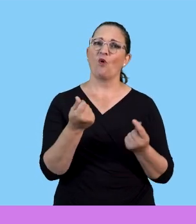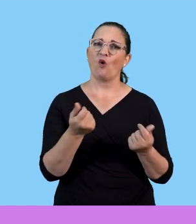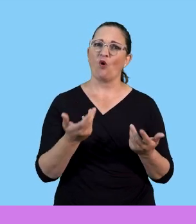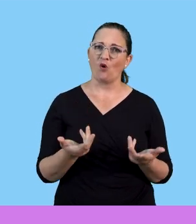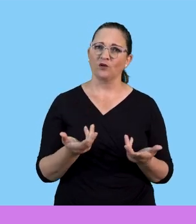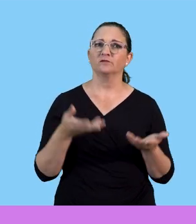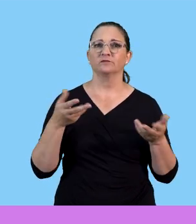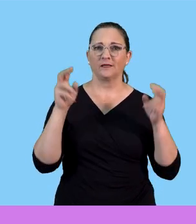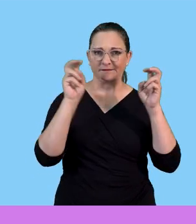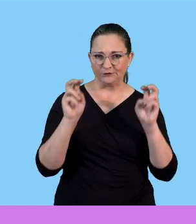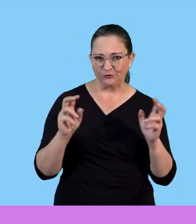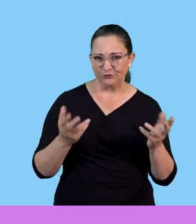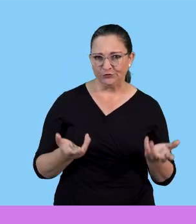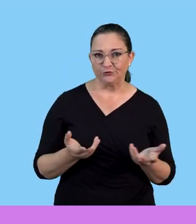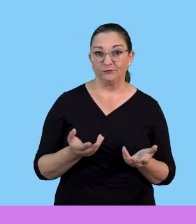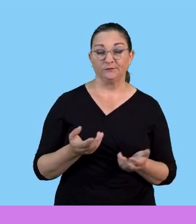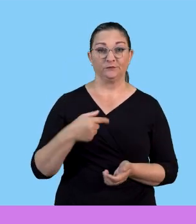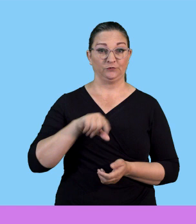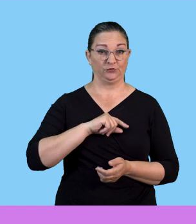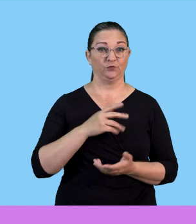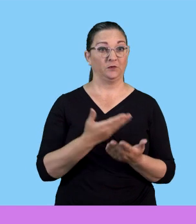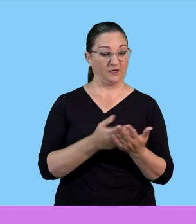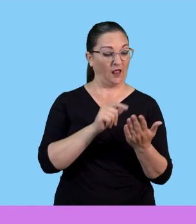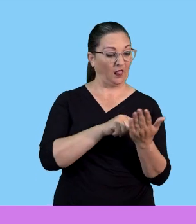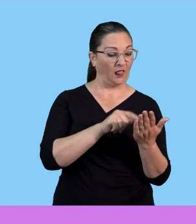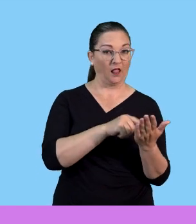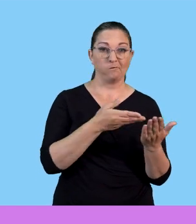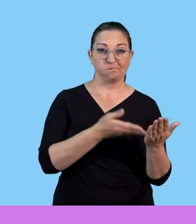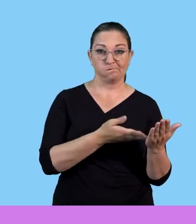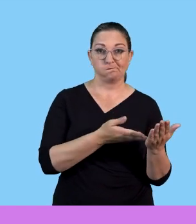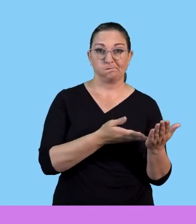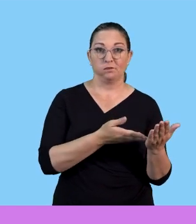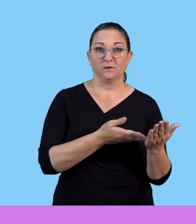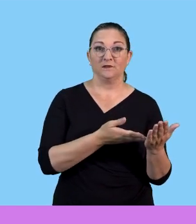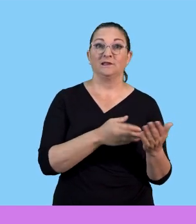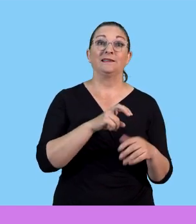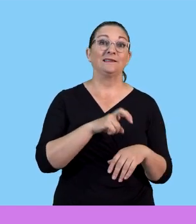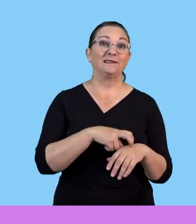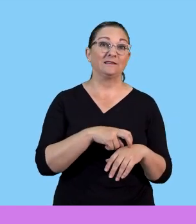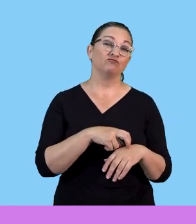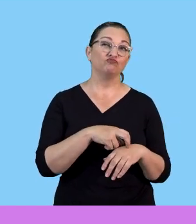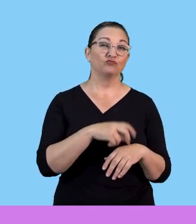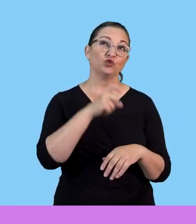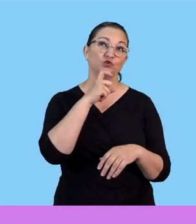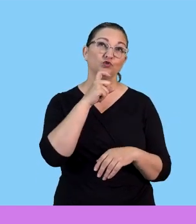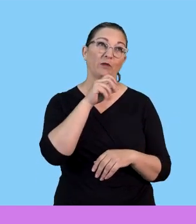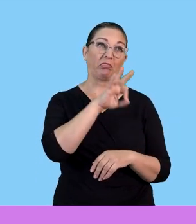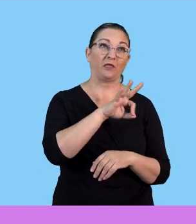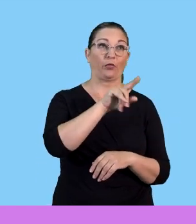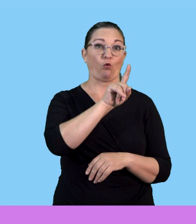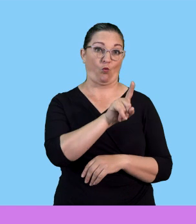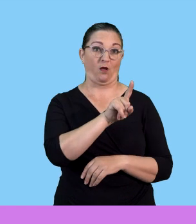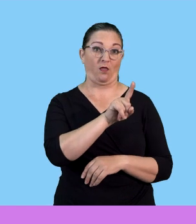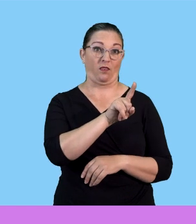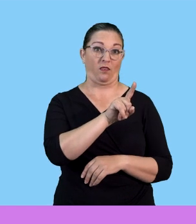the cost for the electricity is. So we calculated that they used